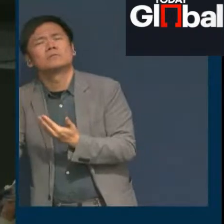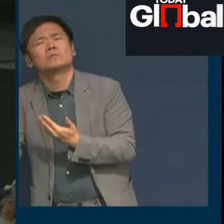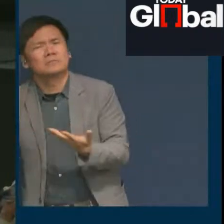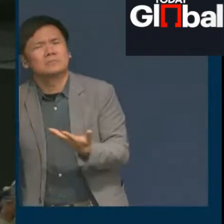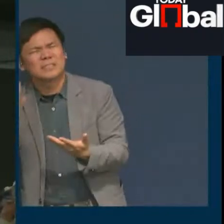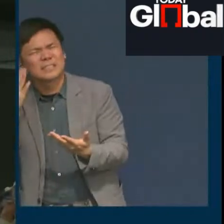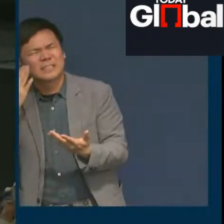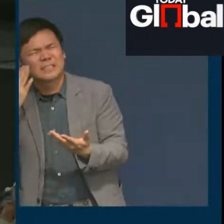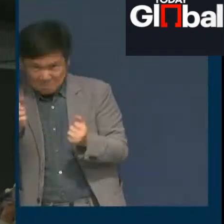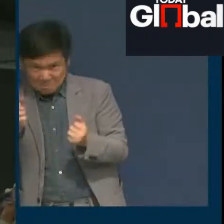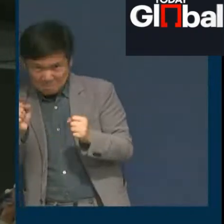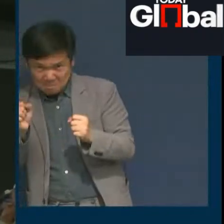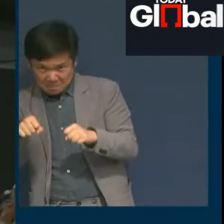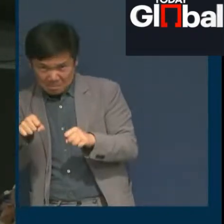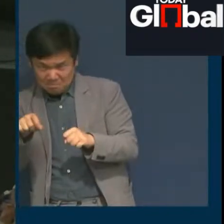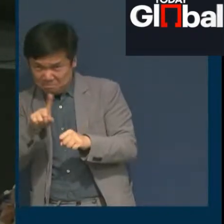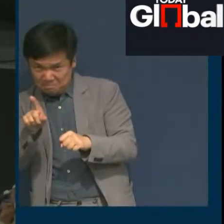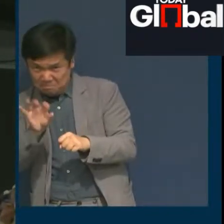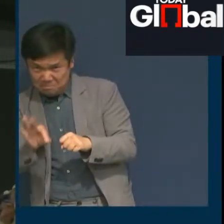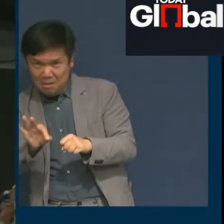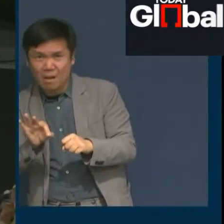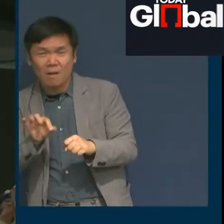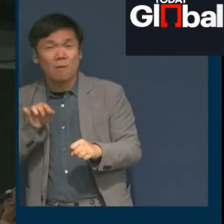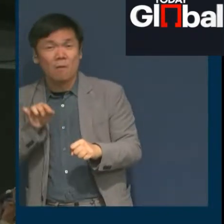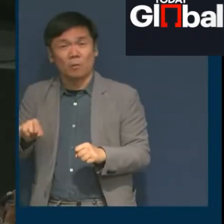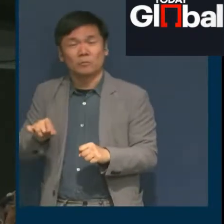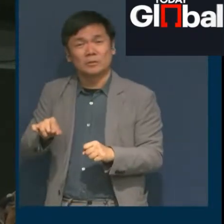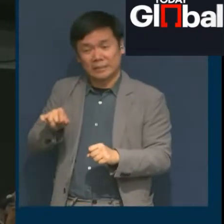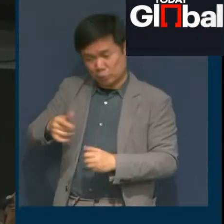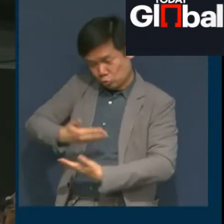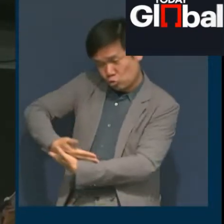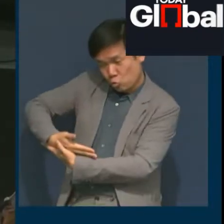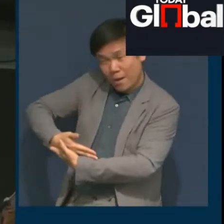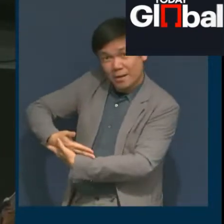about the possibility to guarantee a normal